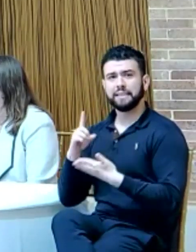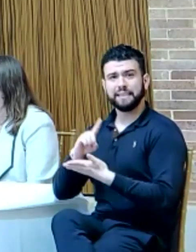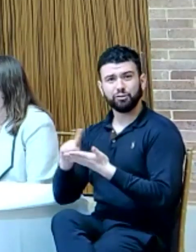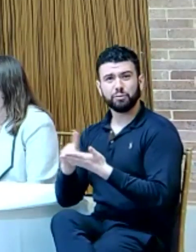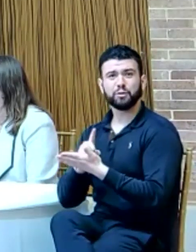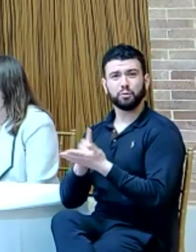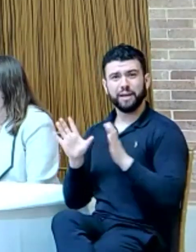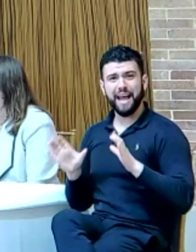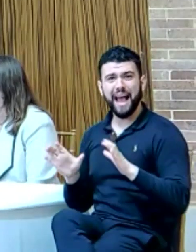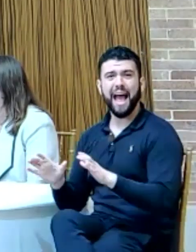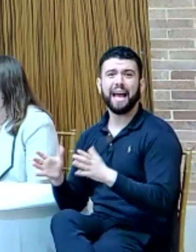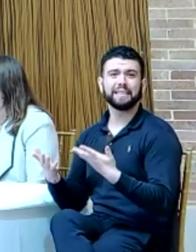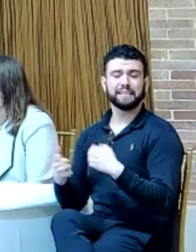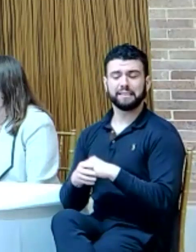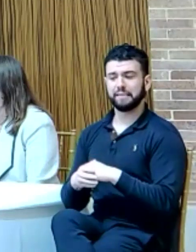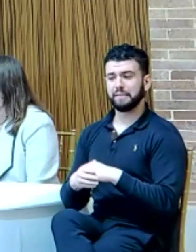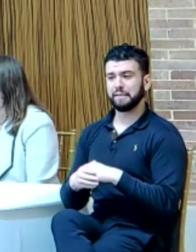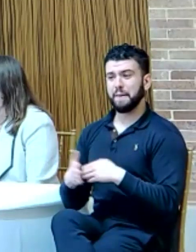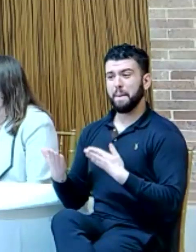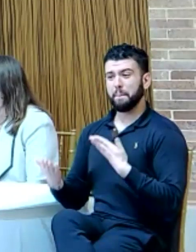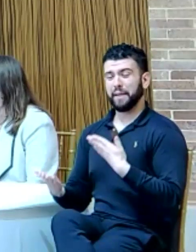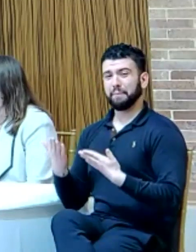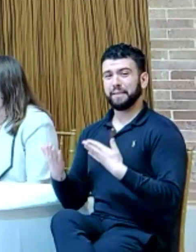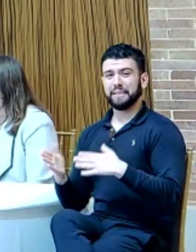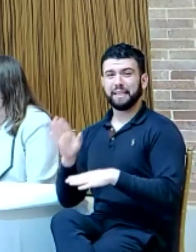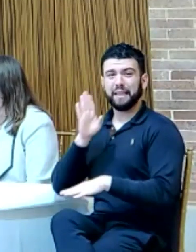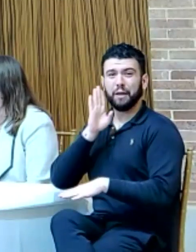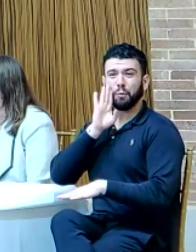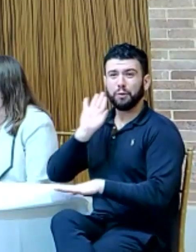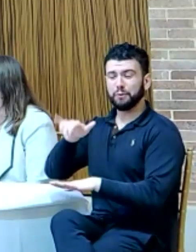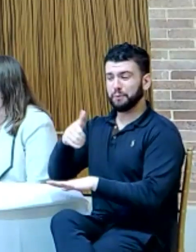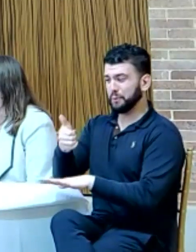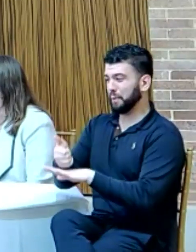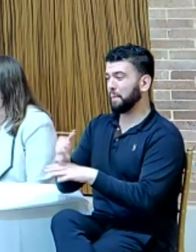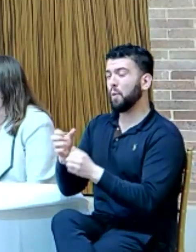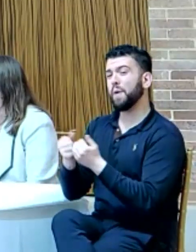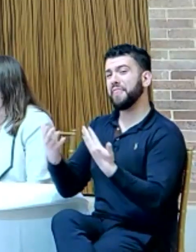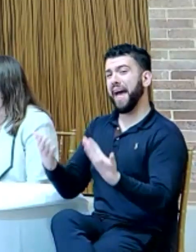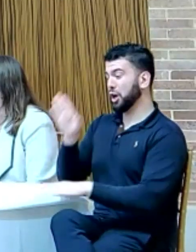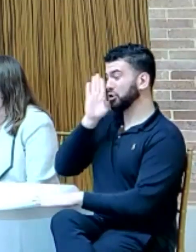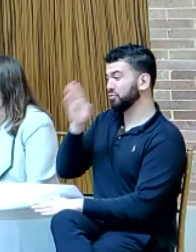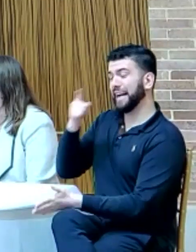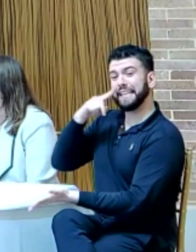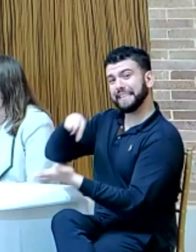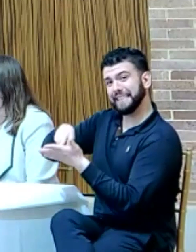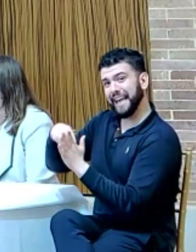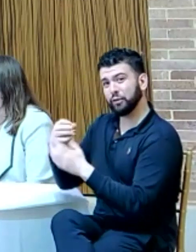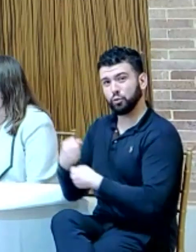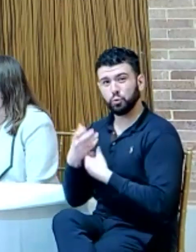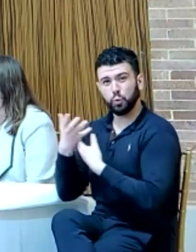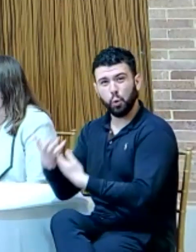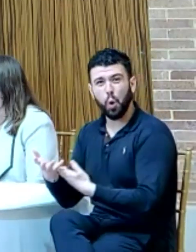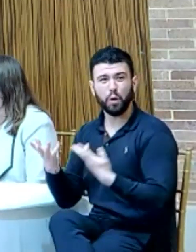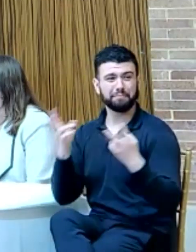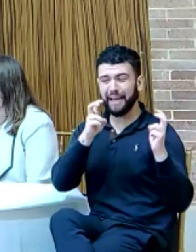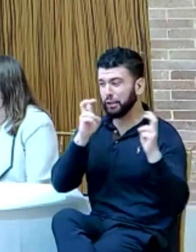can can sort of form without there being a direct intent to cause those types of harms